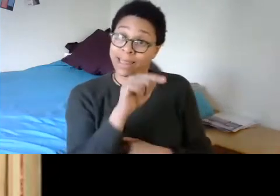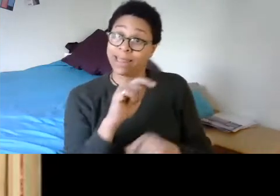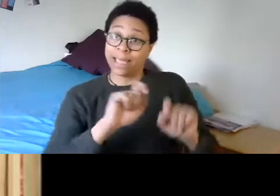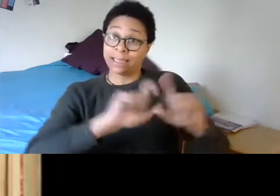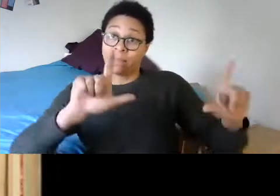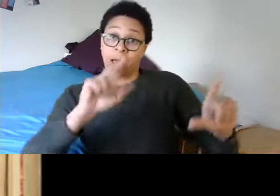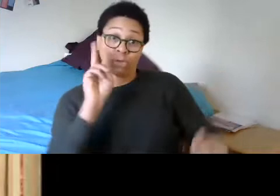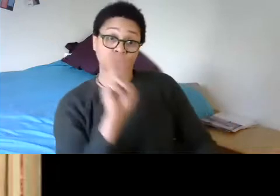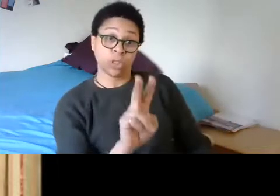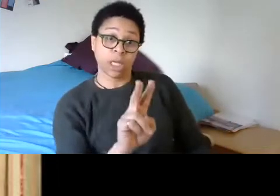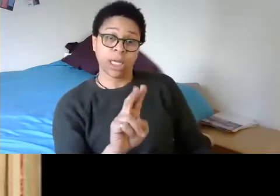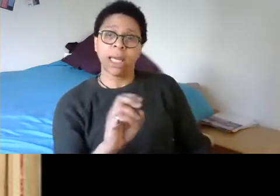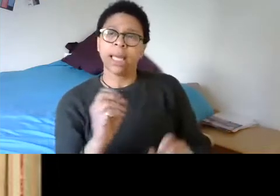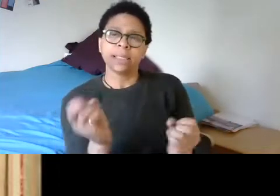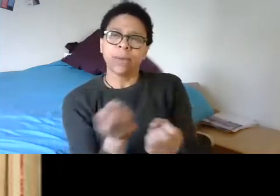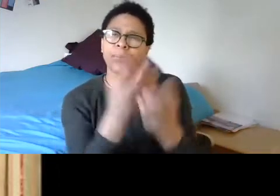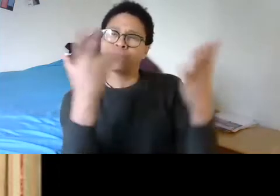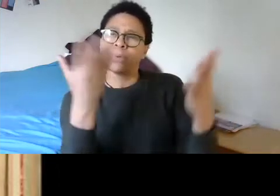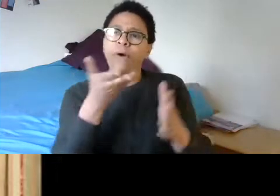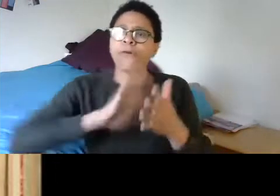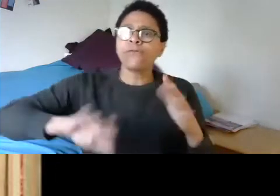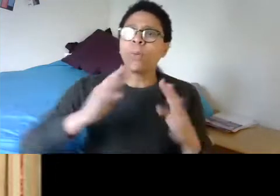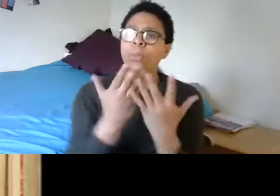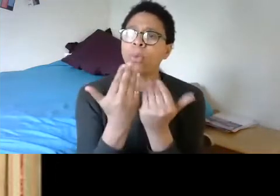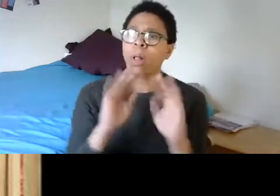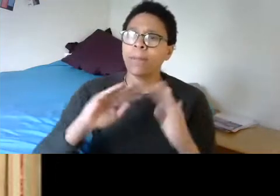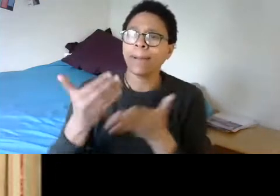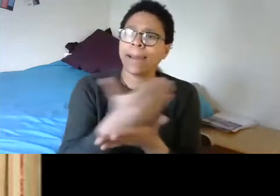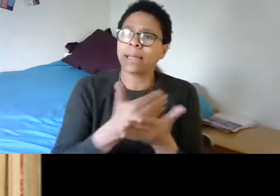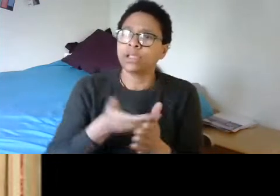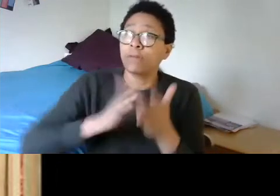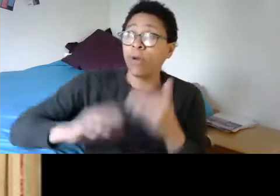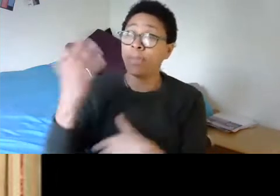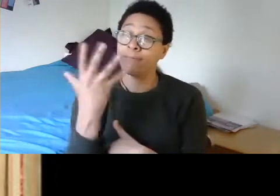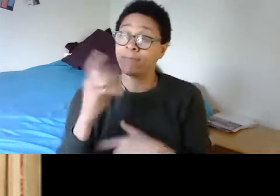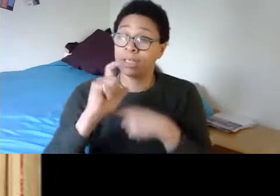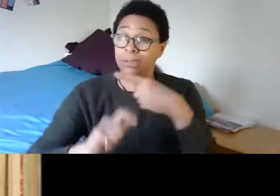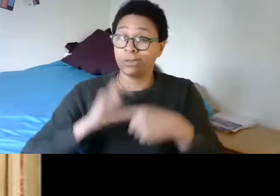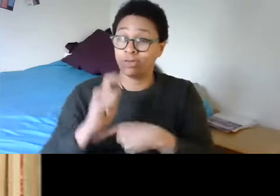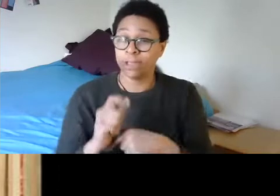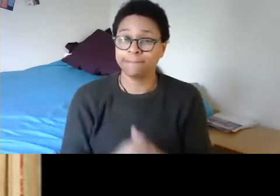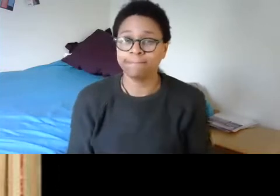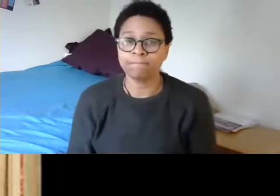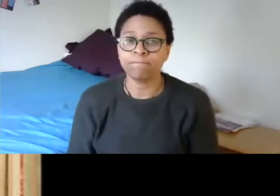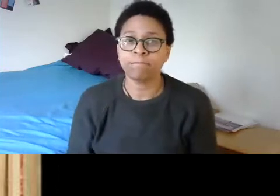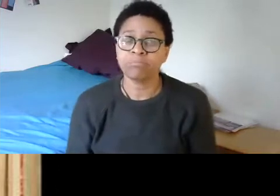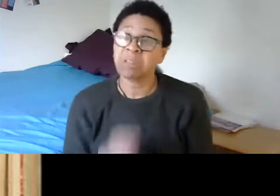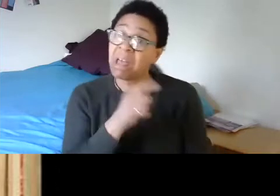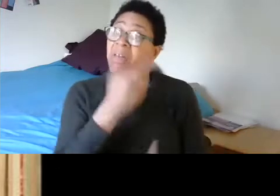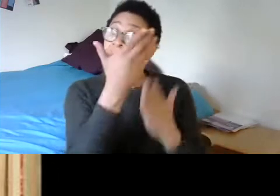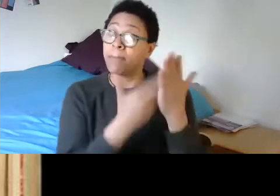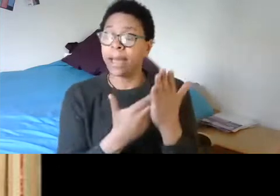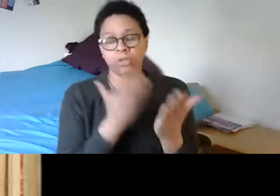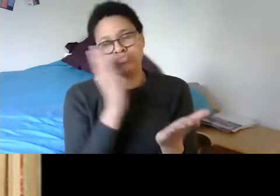illuminated manuscript on anatomy, and this is from the Wellcome Collection, and it dates from the mid-15th century. This page is typical of the